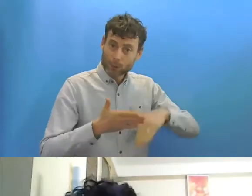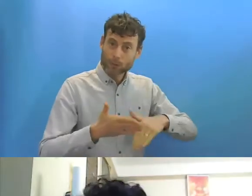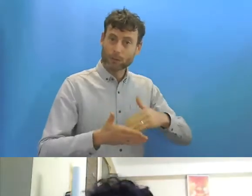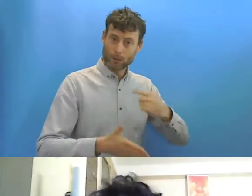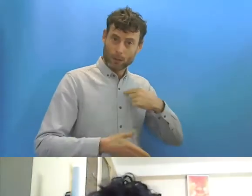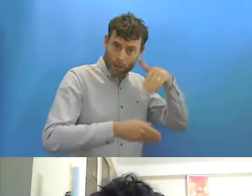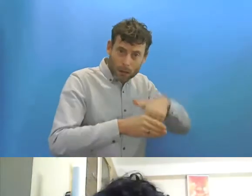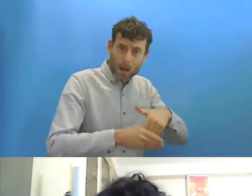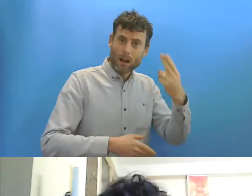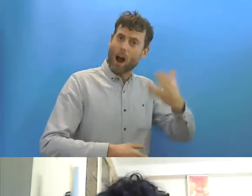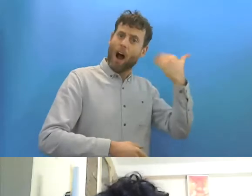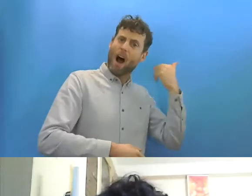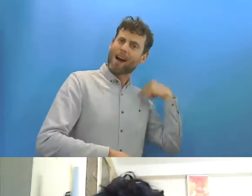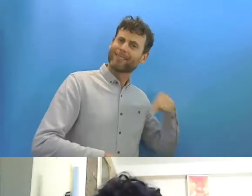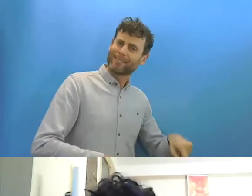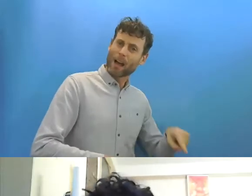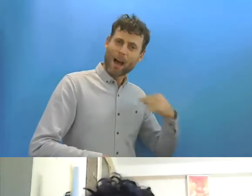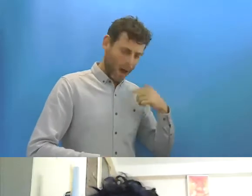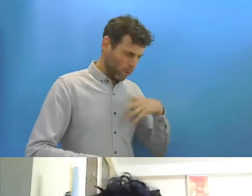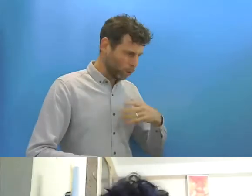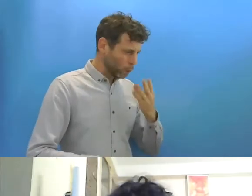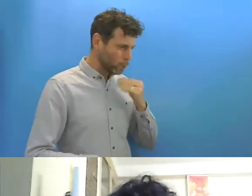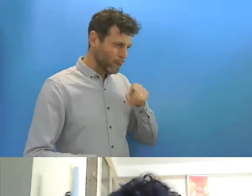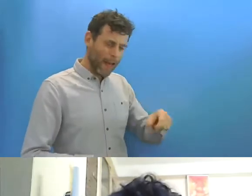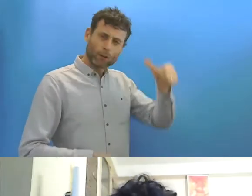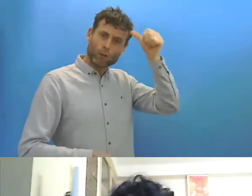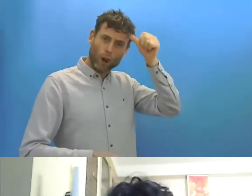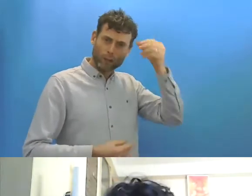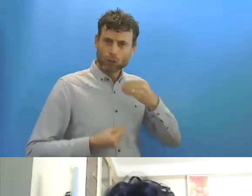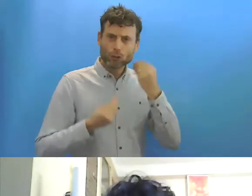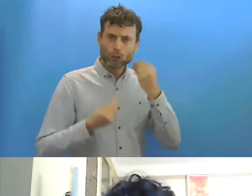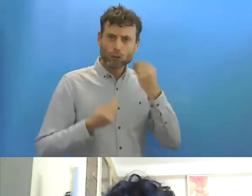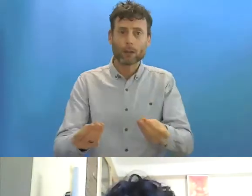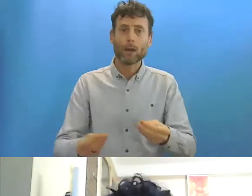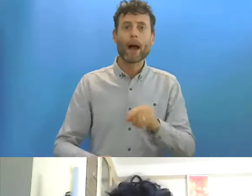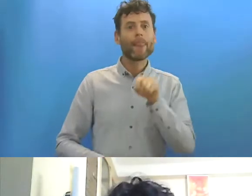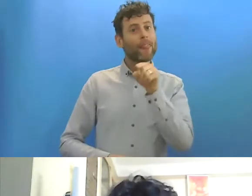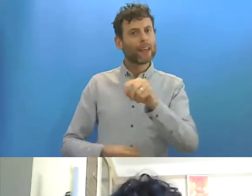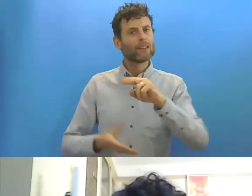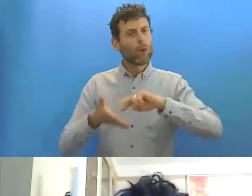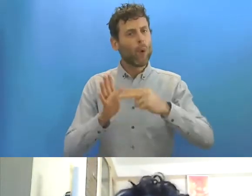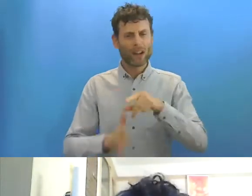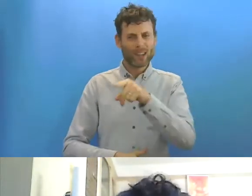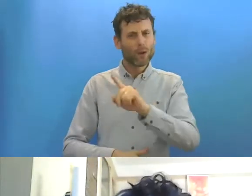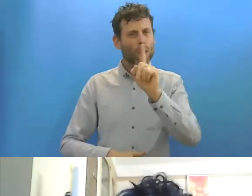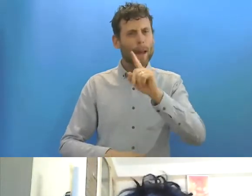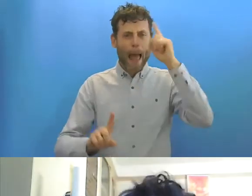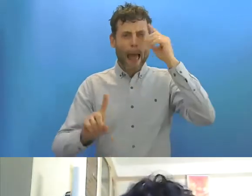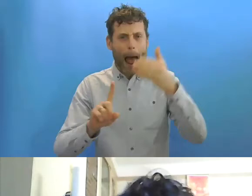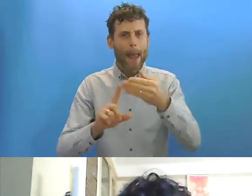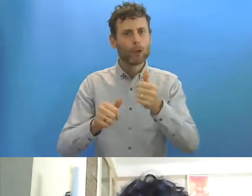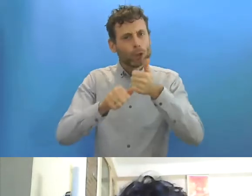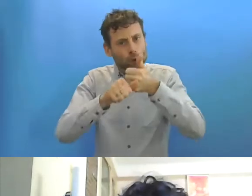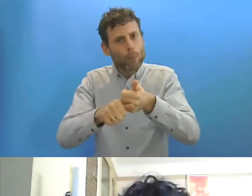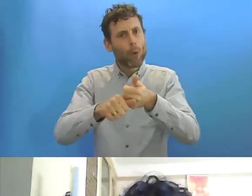age. So I would love to be able to, so I really want to support artists. So, and this is an organization that supports and nurtures and help